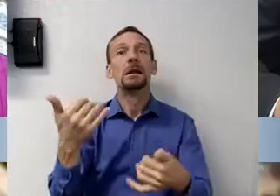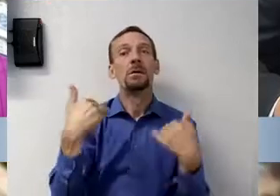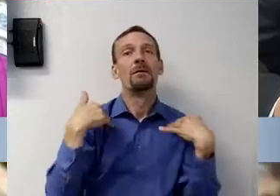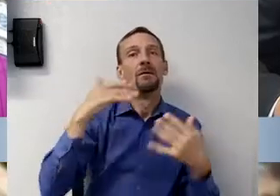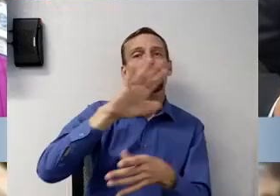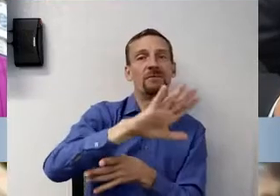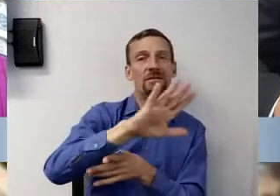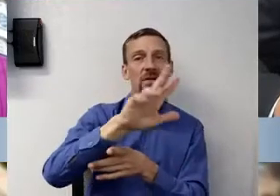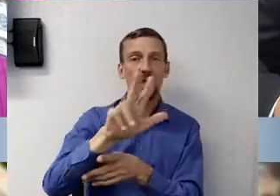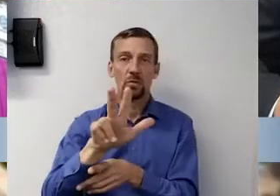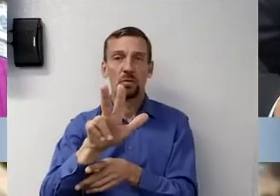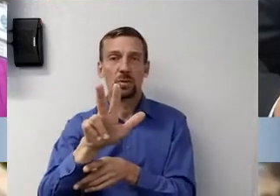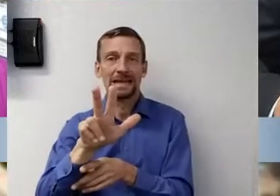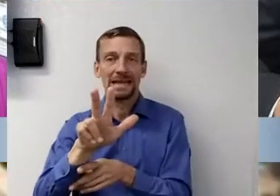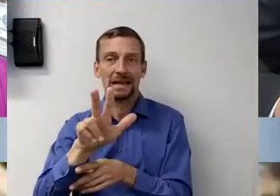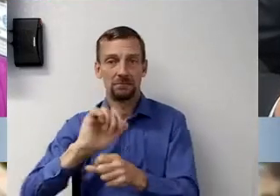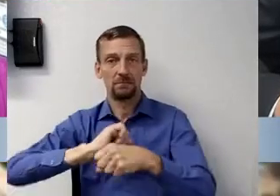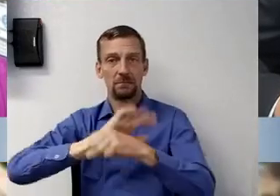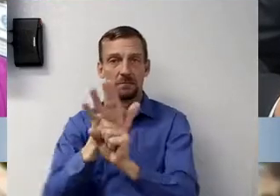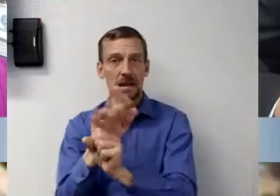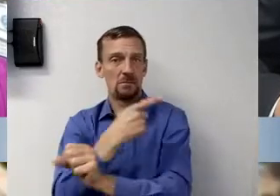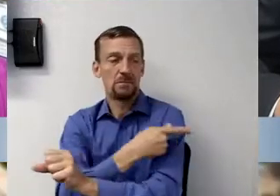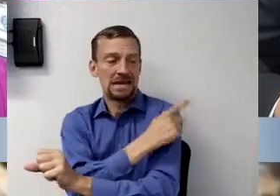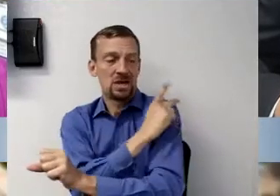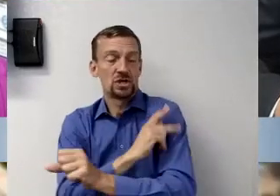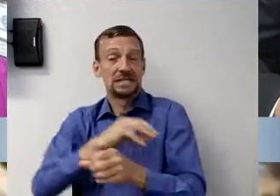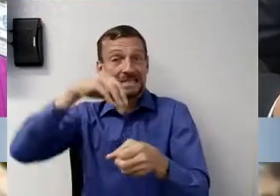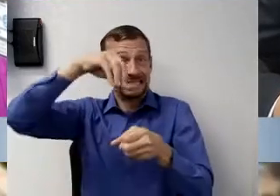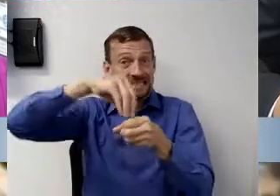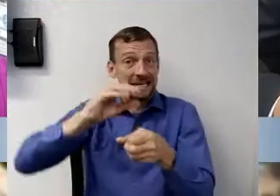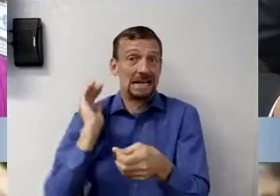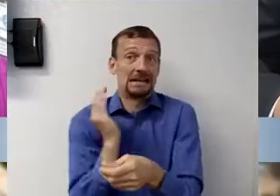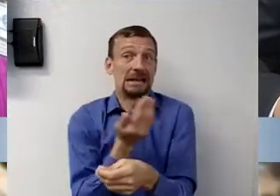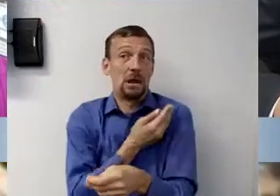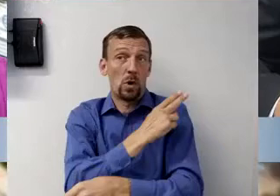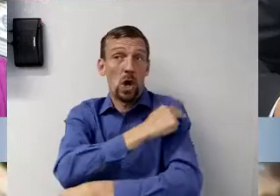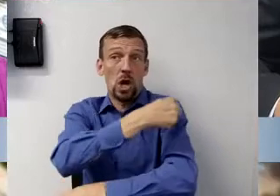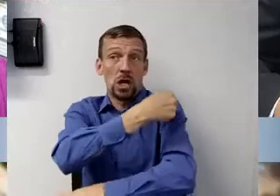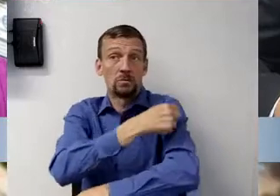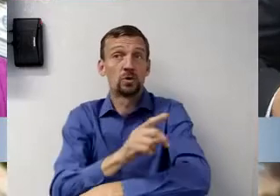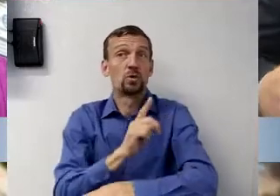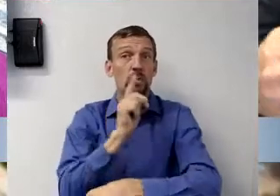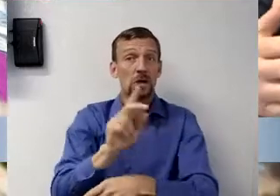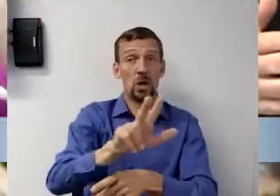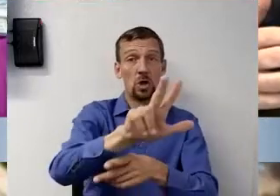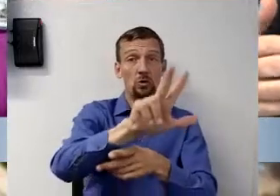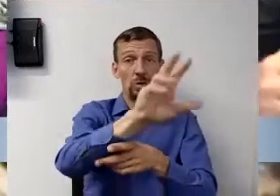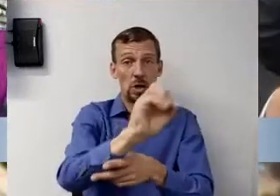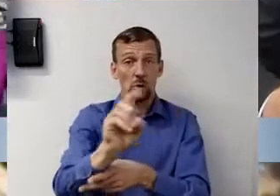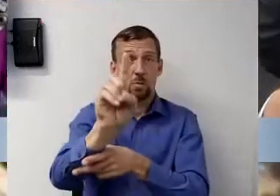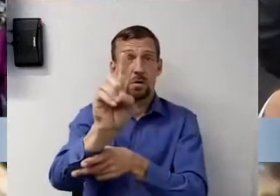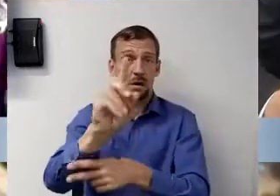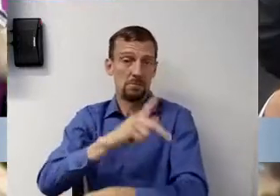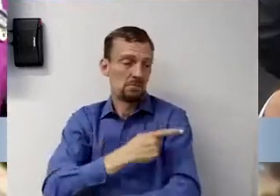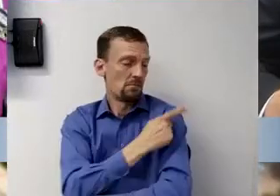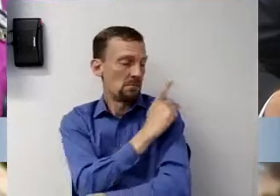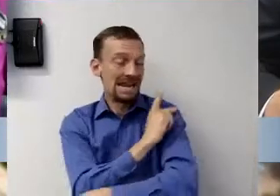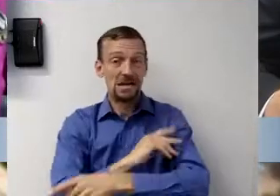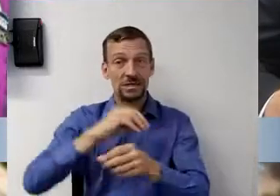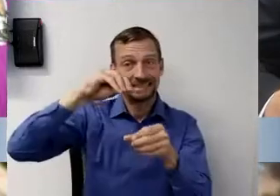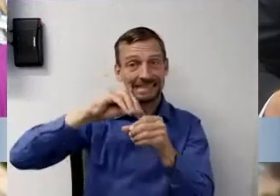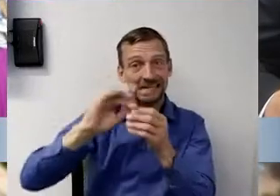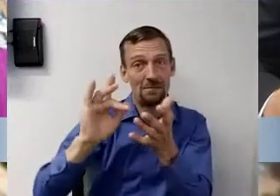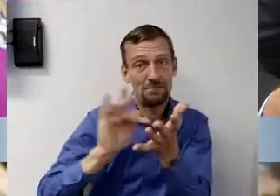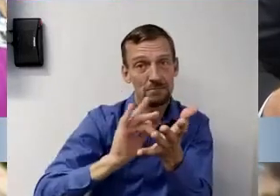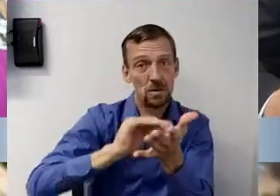53 COVID patients that are in-house. So of those 301 patients that are currently in the